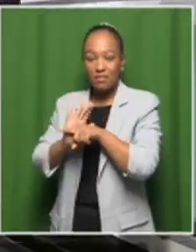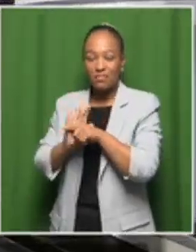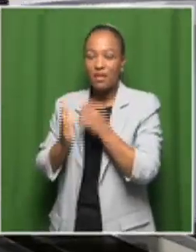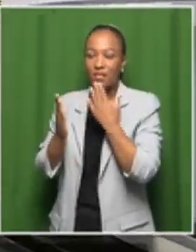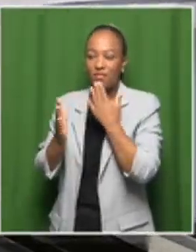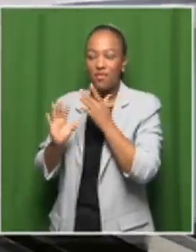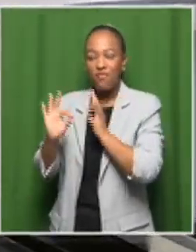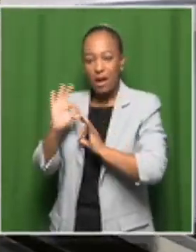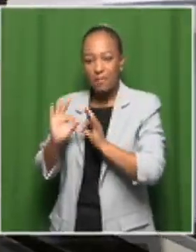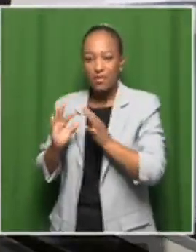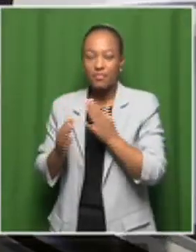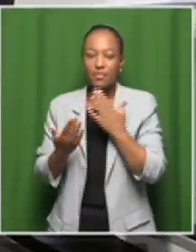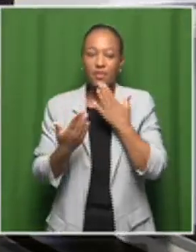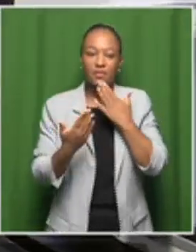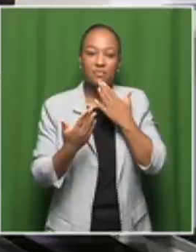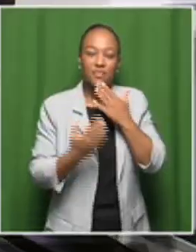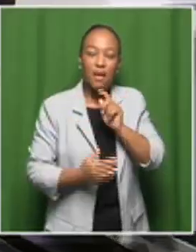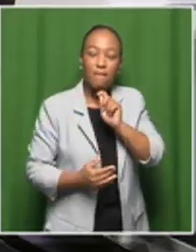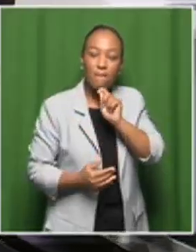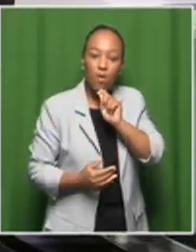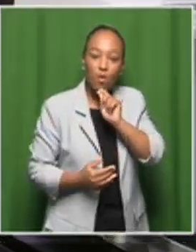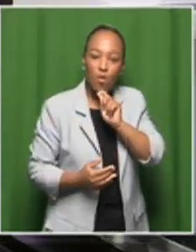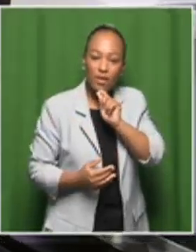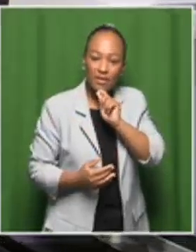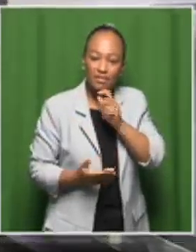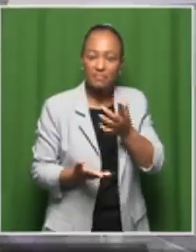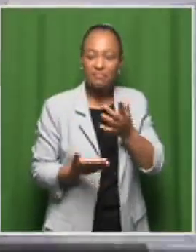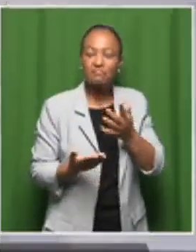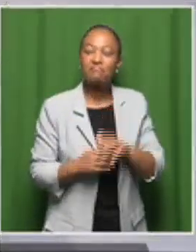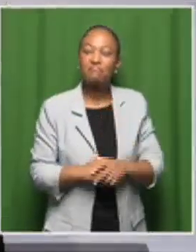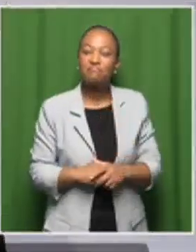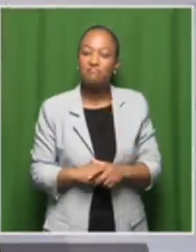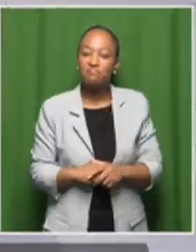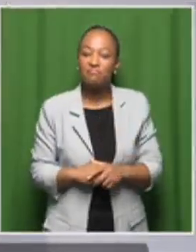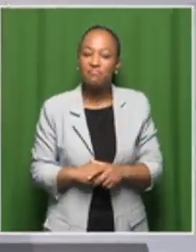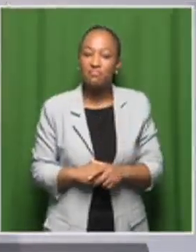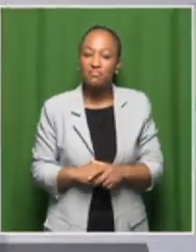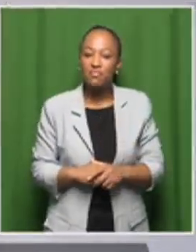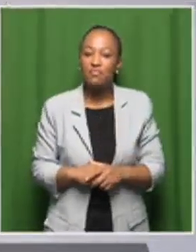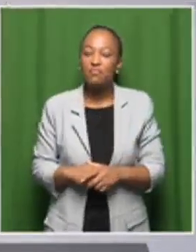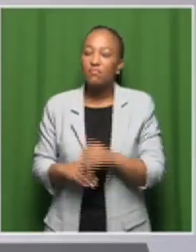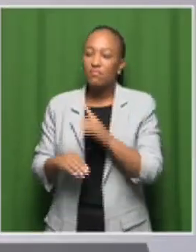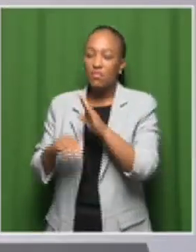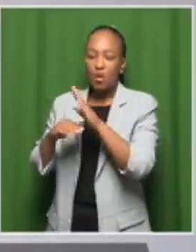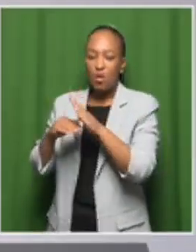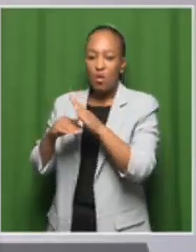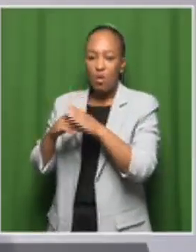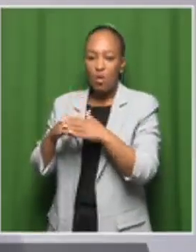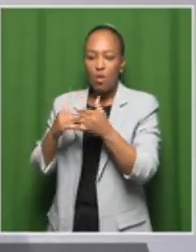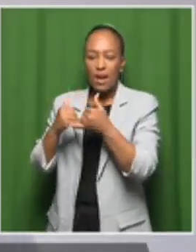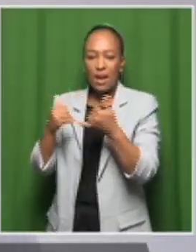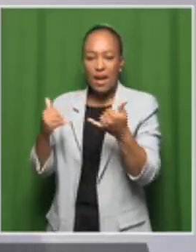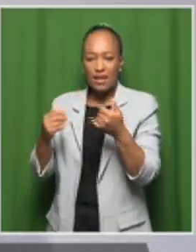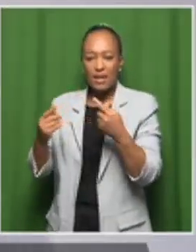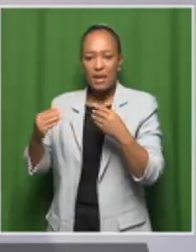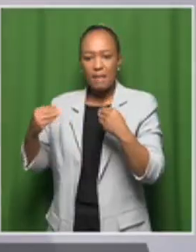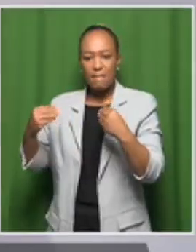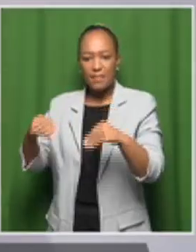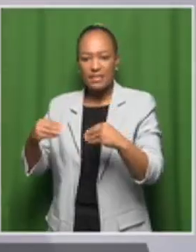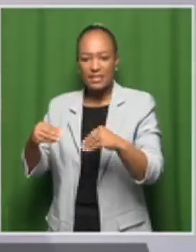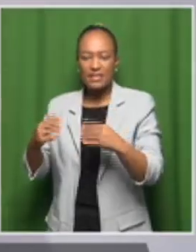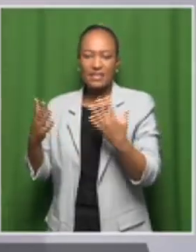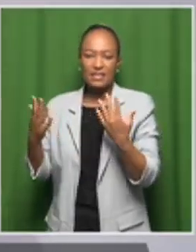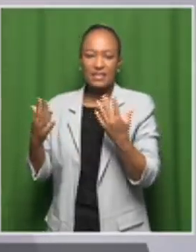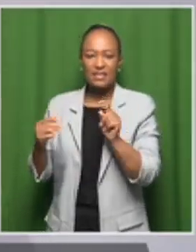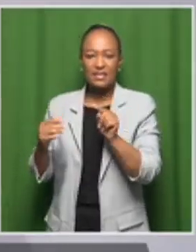us. Good morning, Tsapo, and thanks for having me. Let's talk about online trading. Sometimes you find that there are a lot of twisted